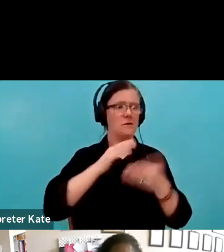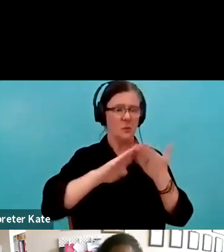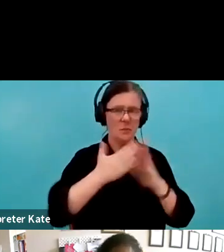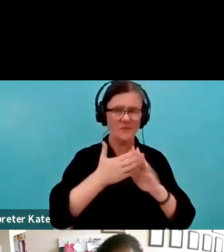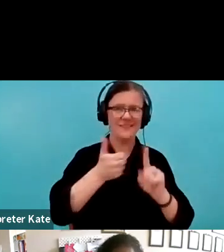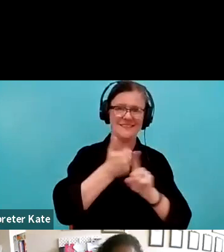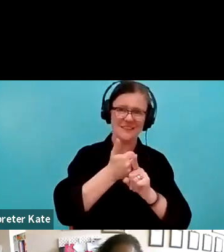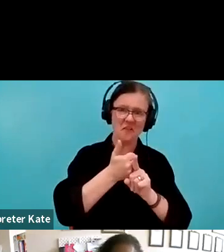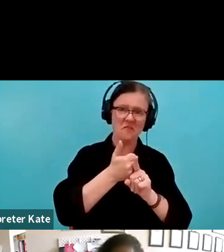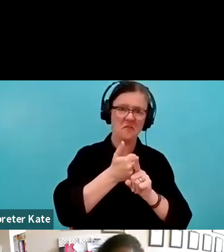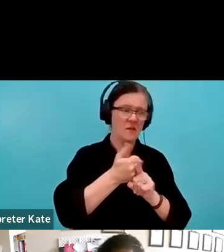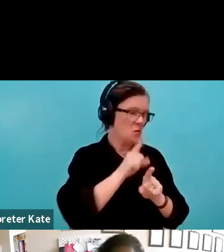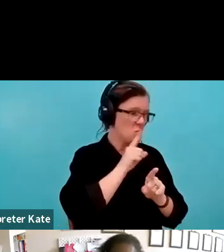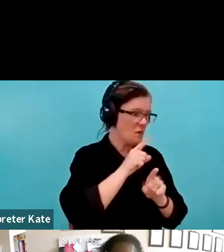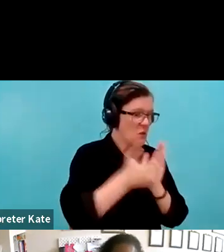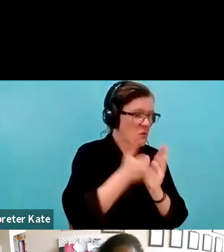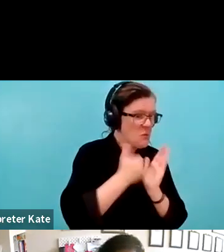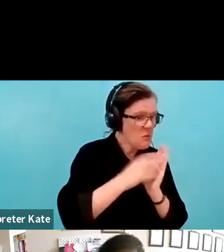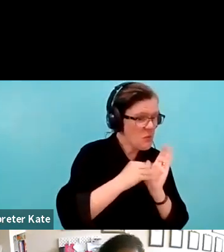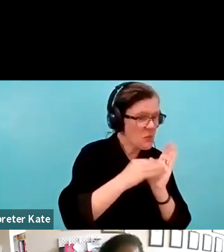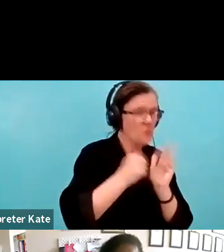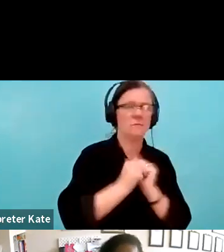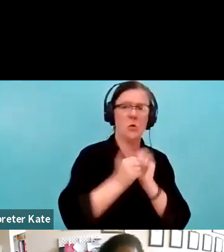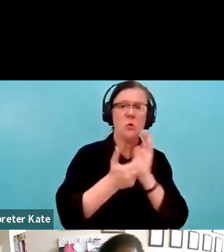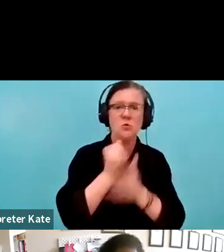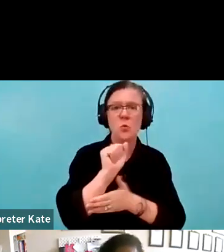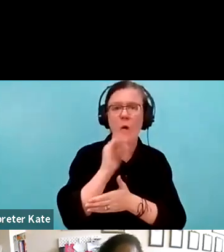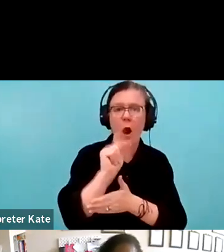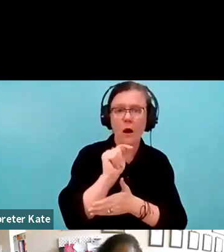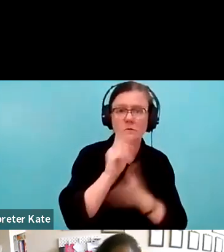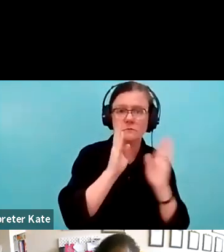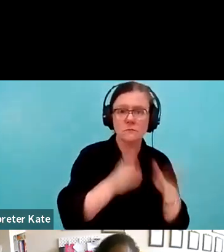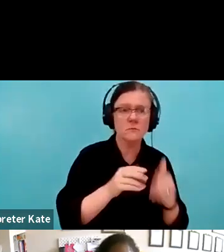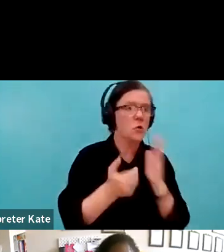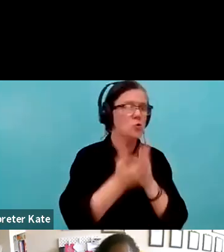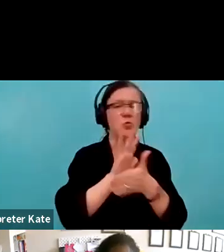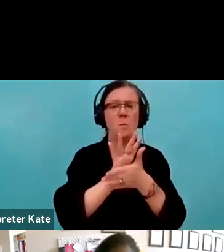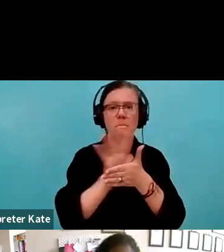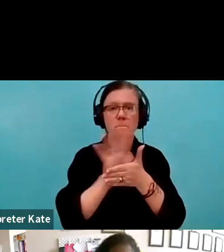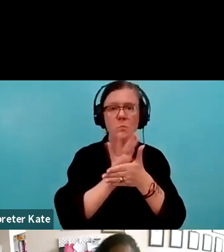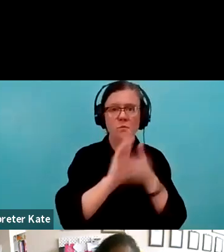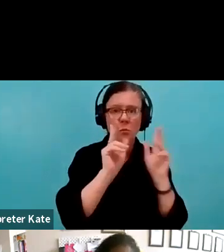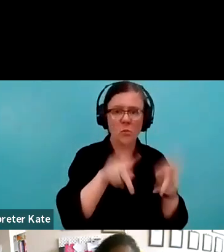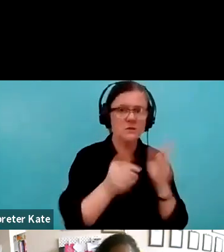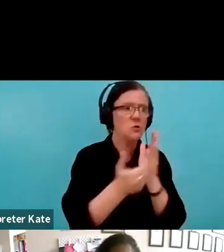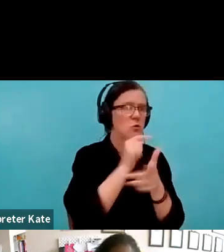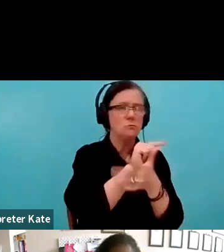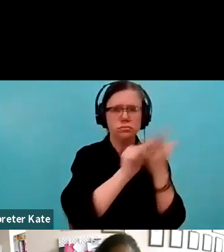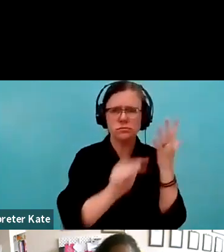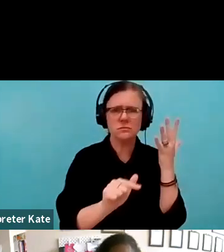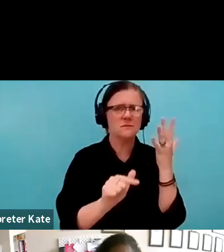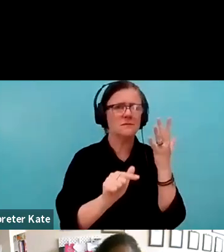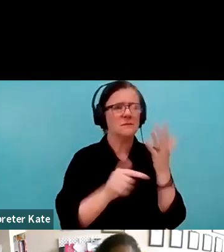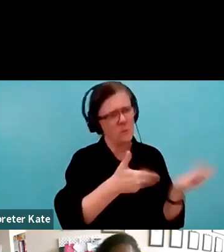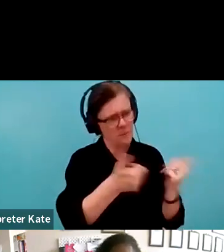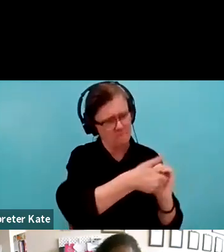people that are just starting to learn. Maybe they're an emerging artist, emerging filmmaker, emerging whatever. Like Andraéa said, you bring